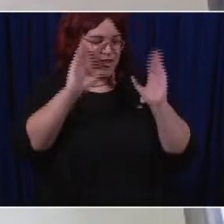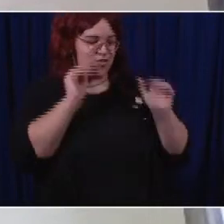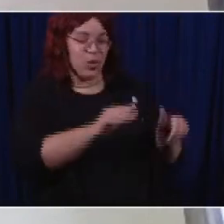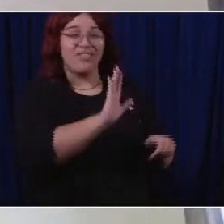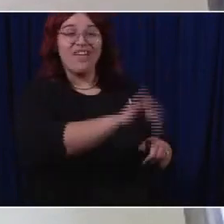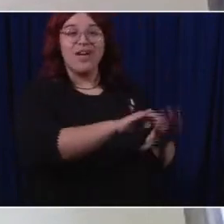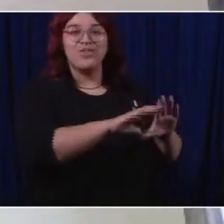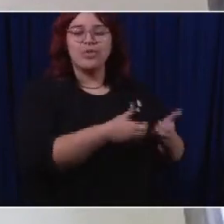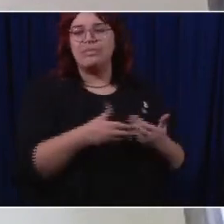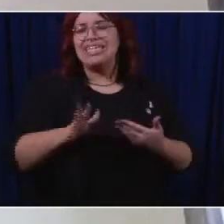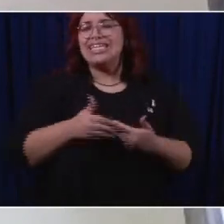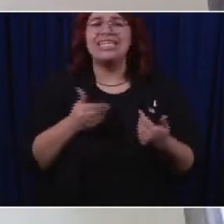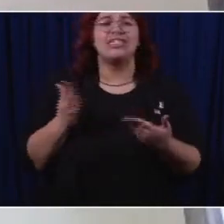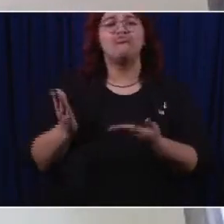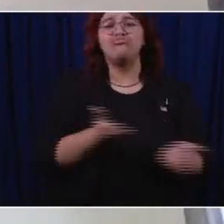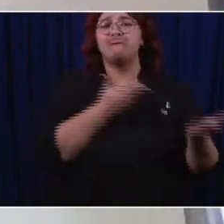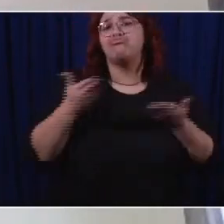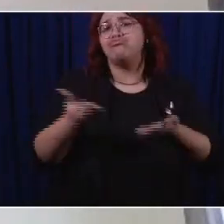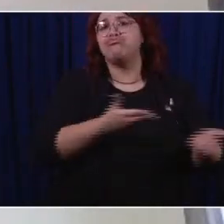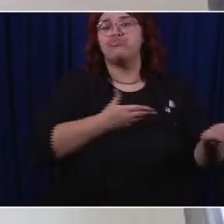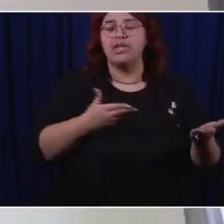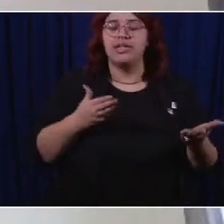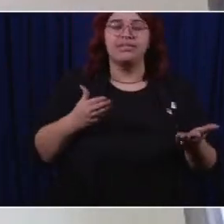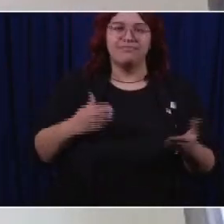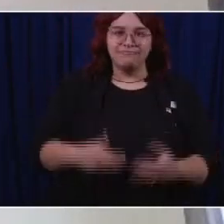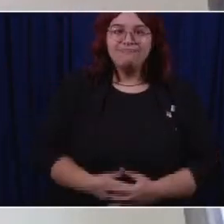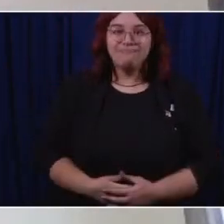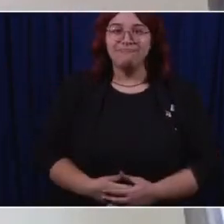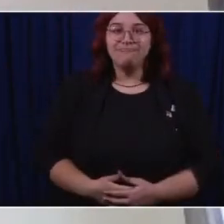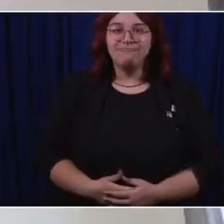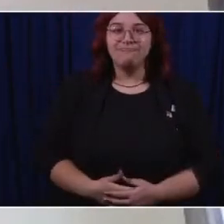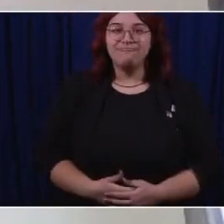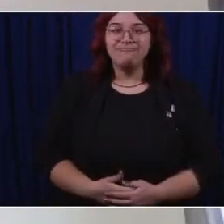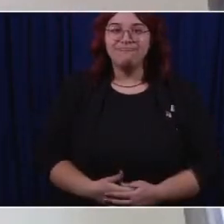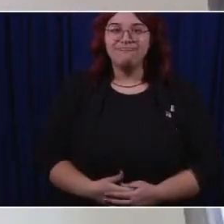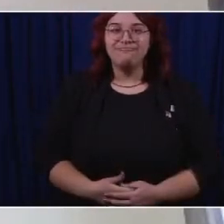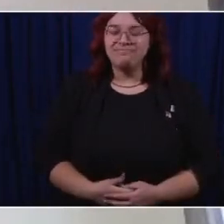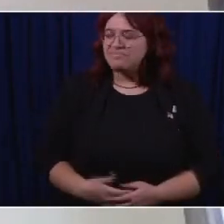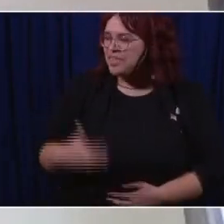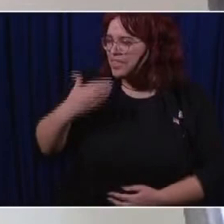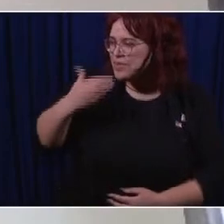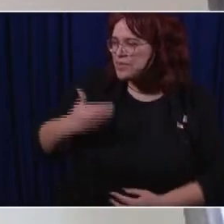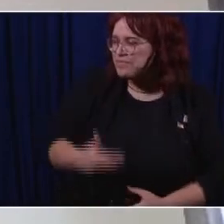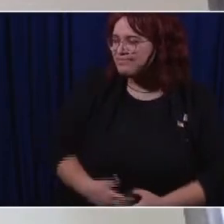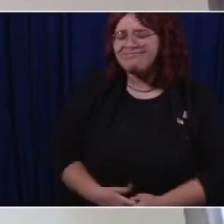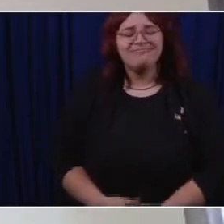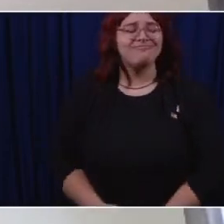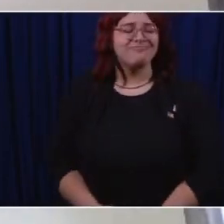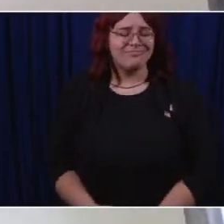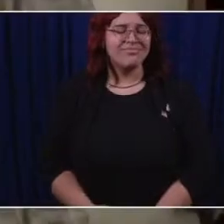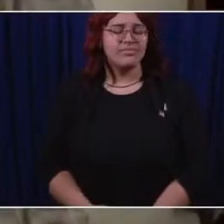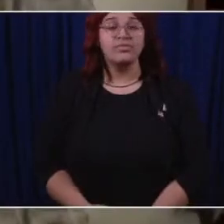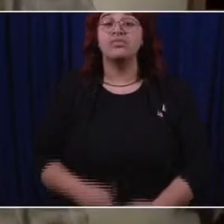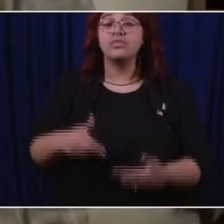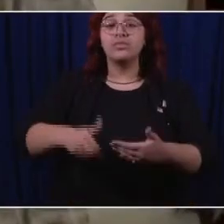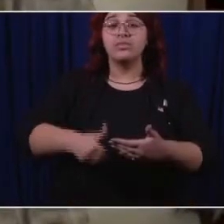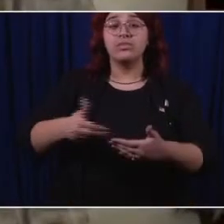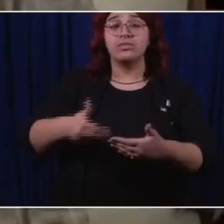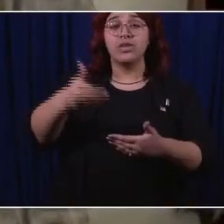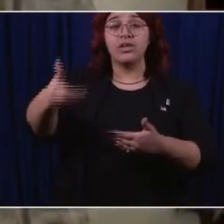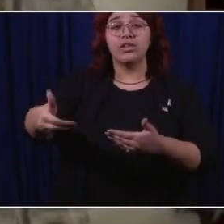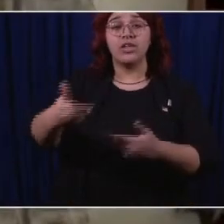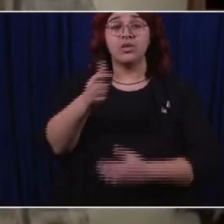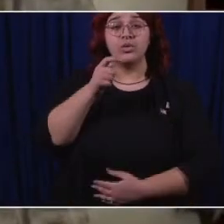to see how we can quickly get out to these homes. Thank you very much. Absolutely. Next question is